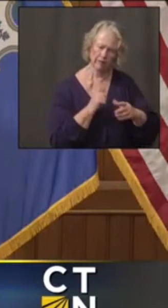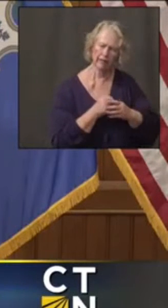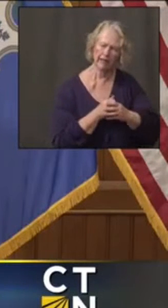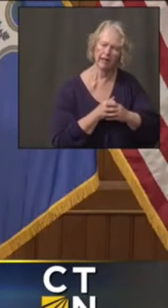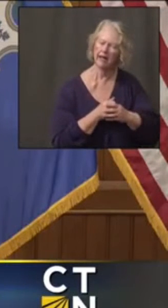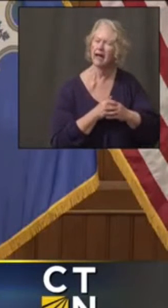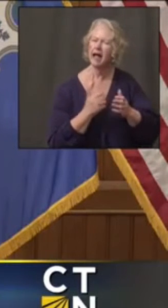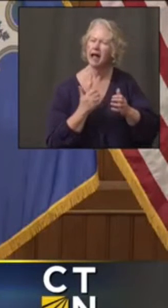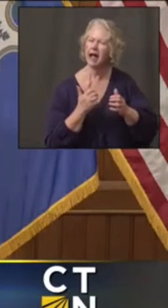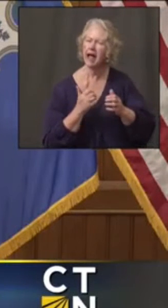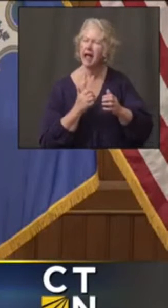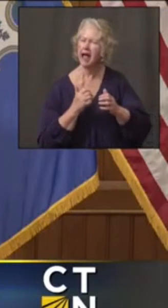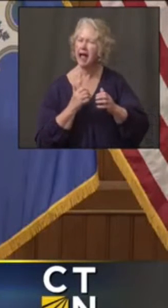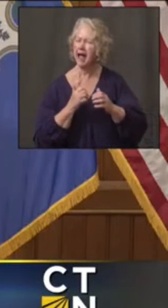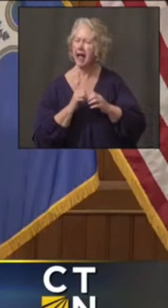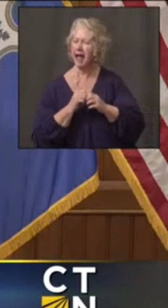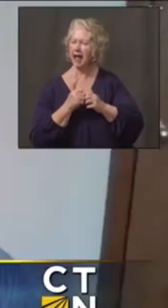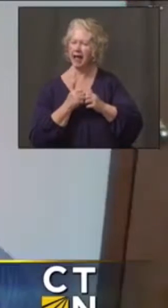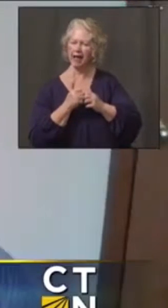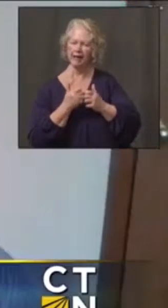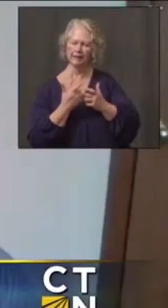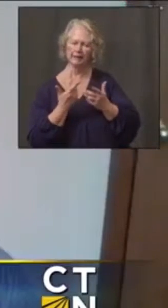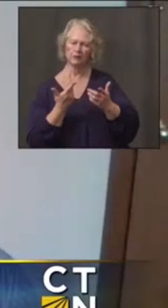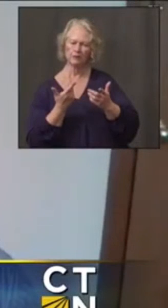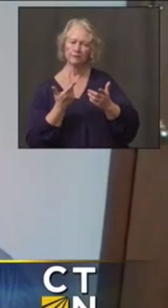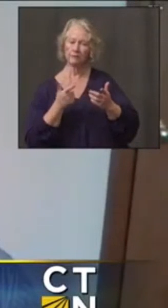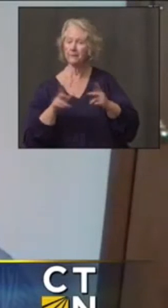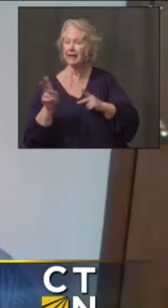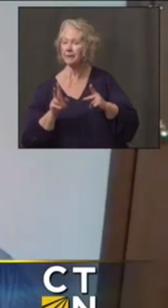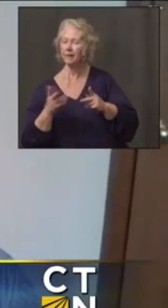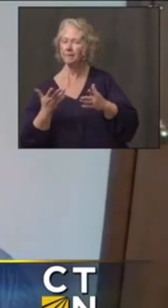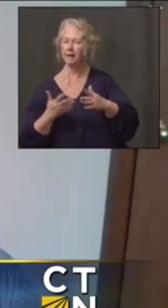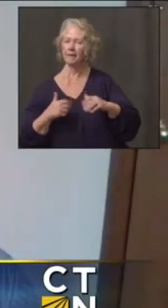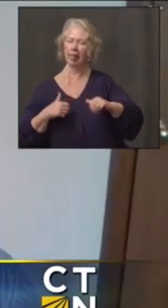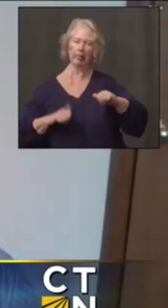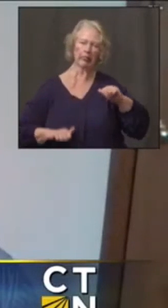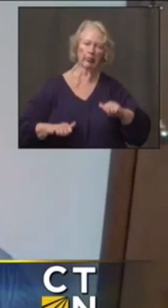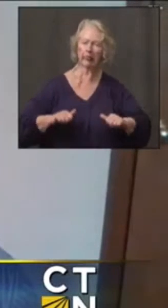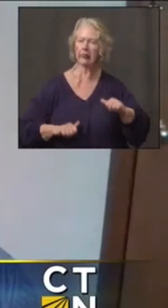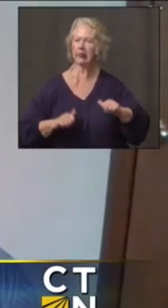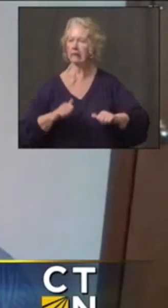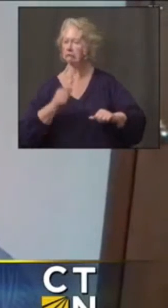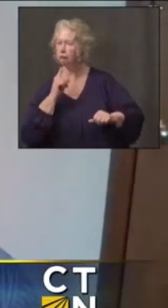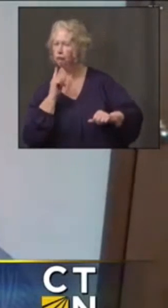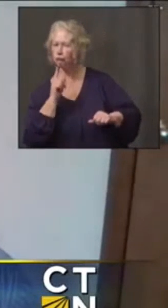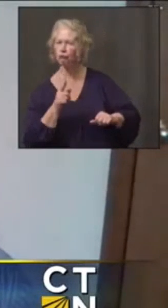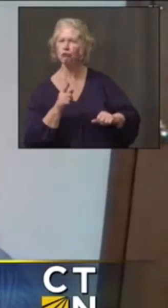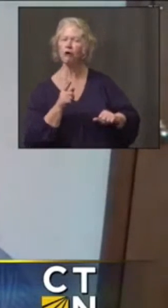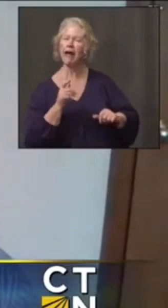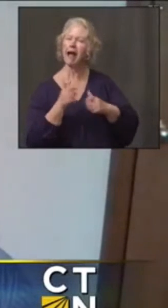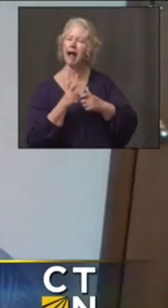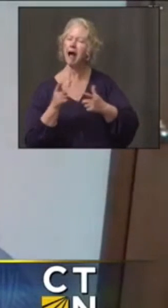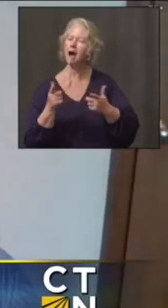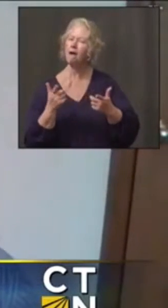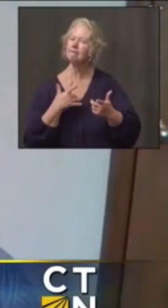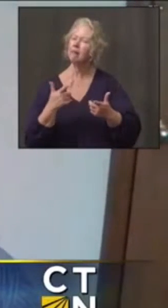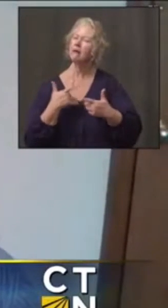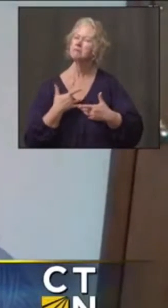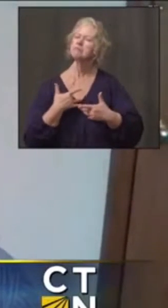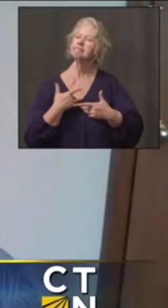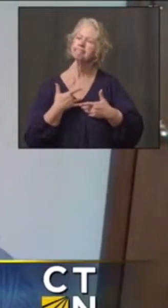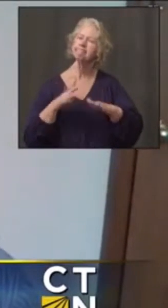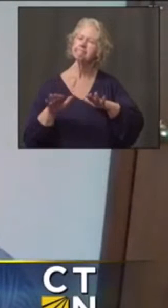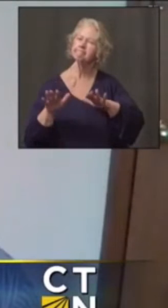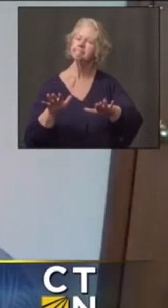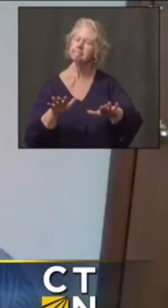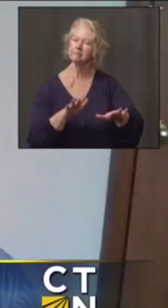plan on not just assuring people who may be skeptical or have concerns about the vaccine, but also combating any